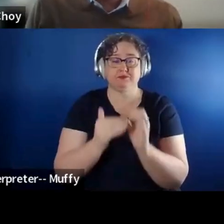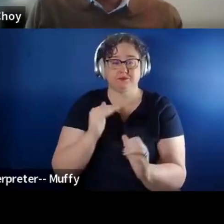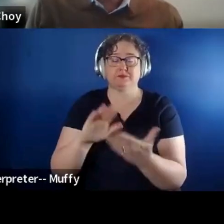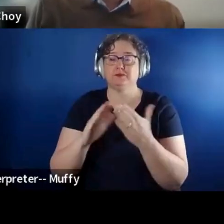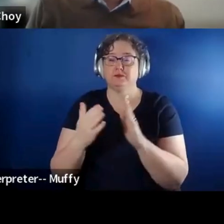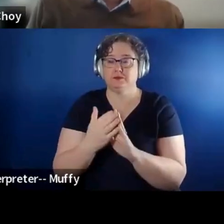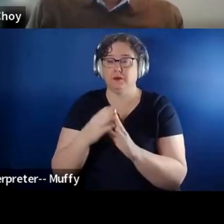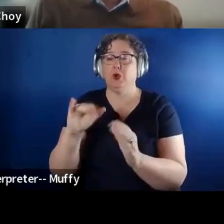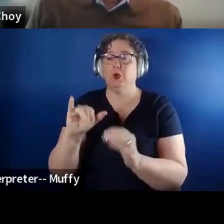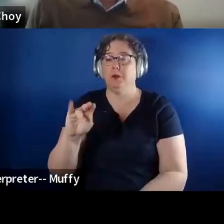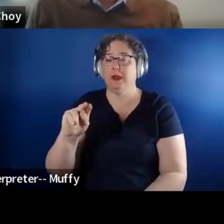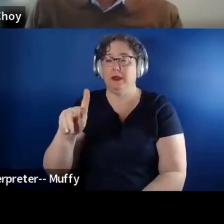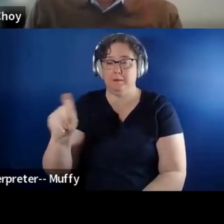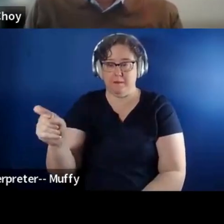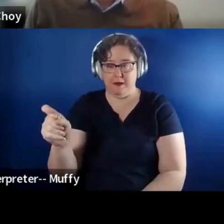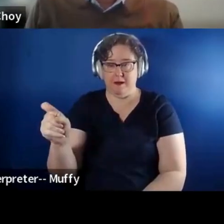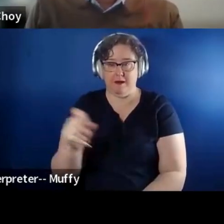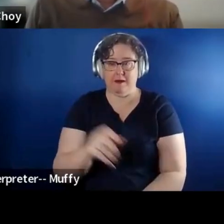community inbox,